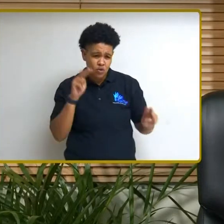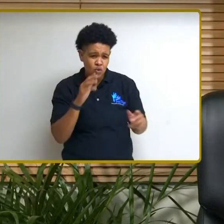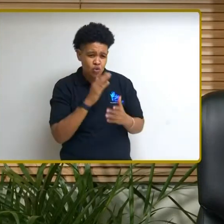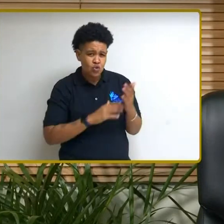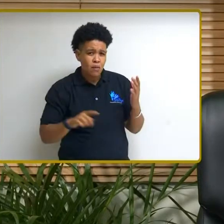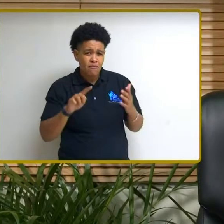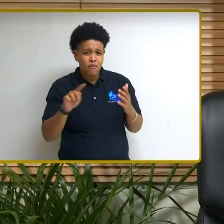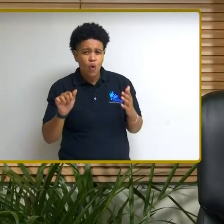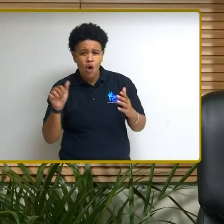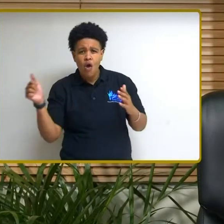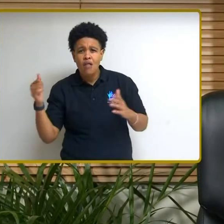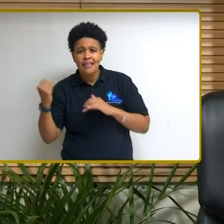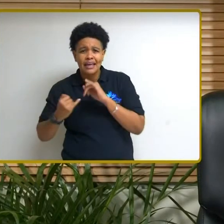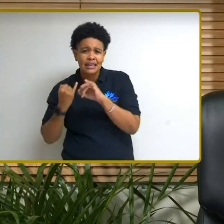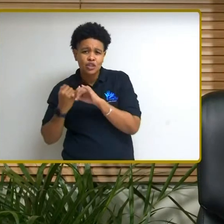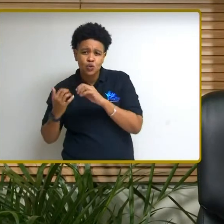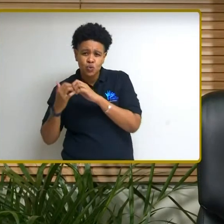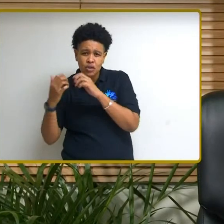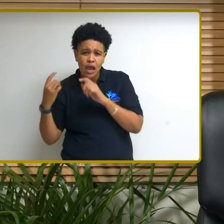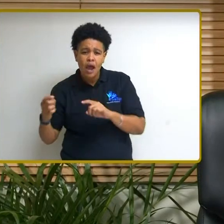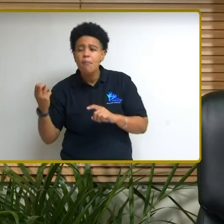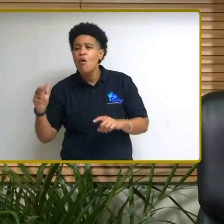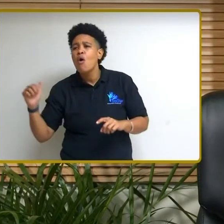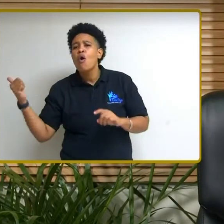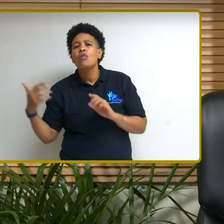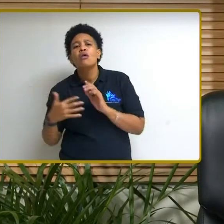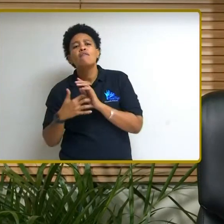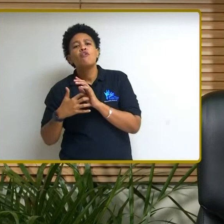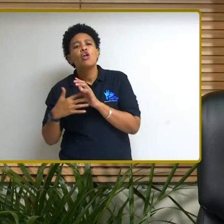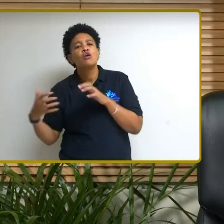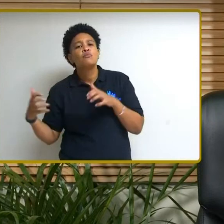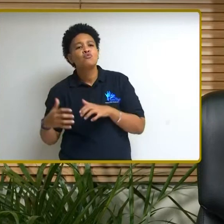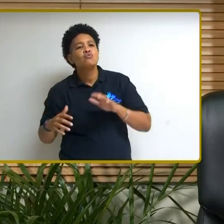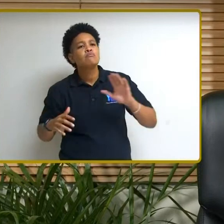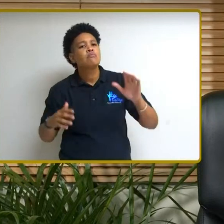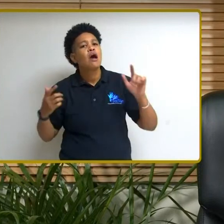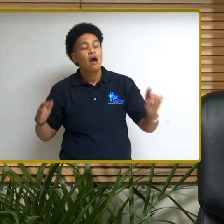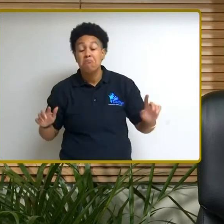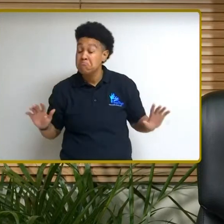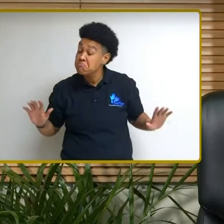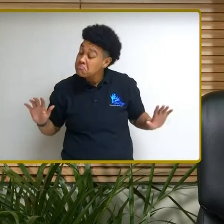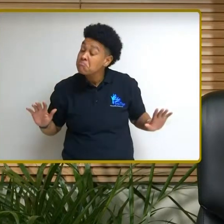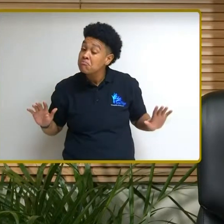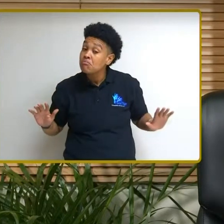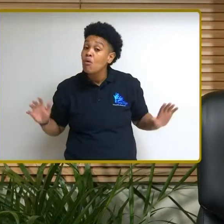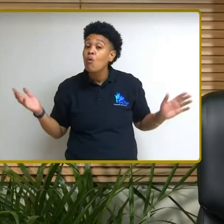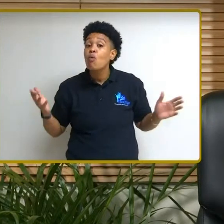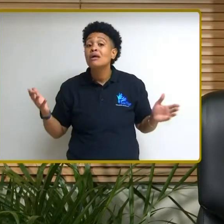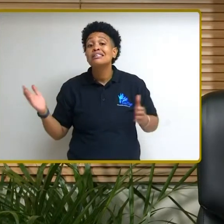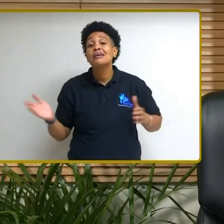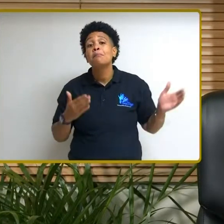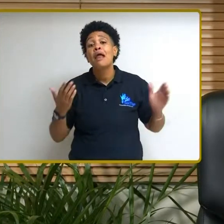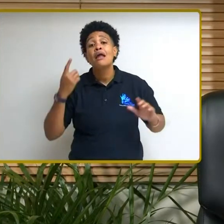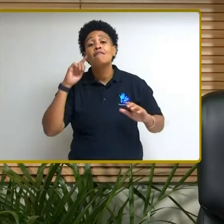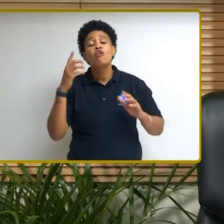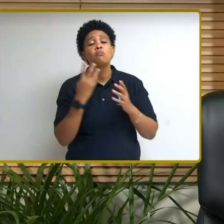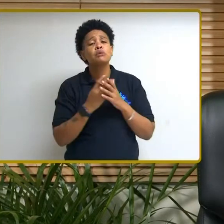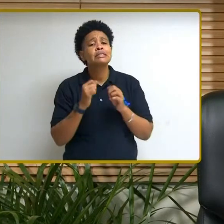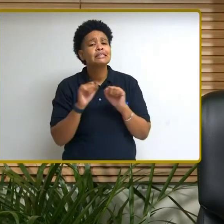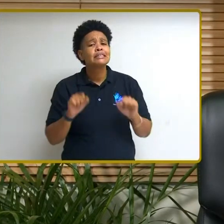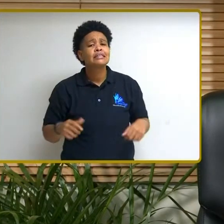of those other institutions or other vulnerable groups. And what is the plan for the prison